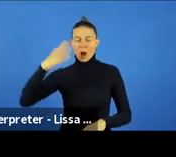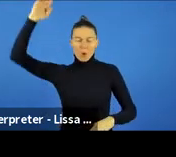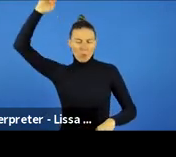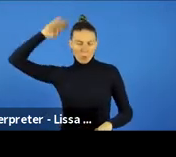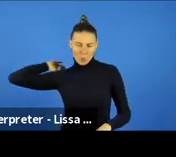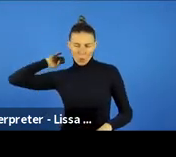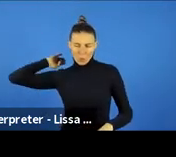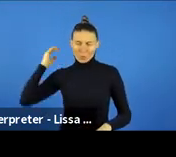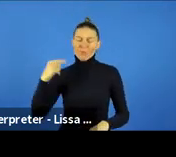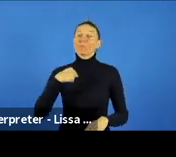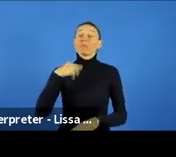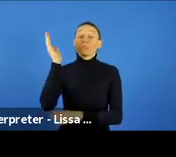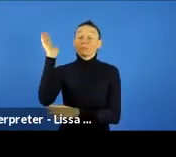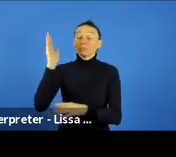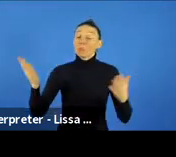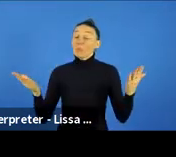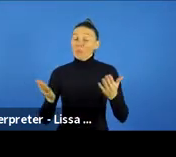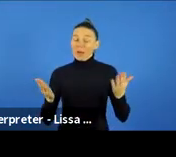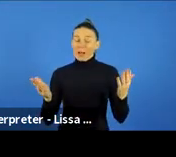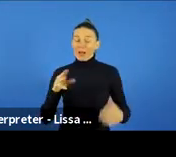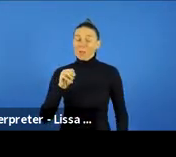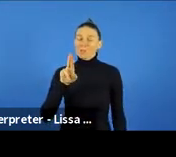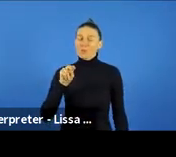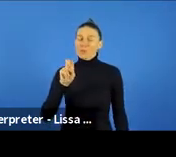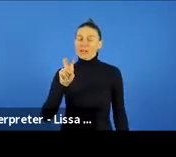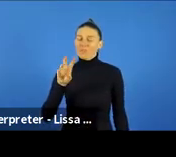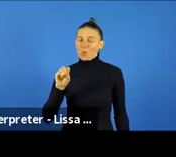going to present to you today, Monevo. Next slide, please.